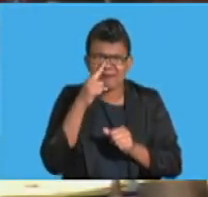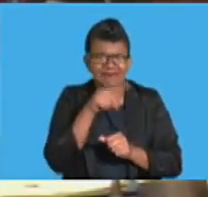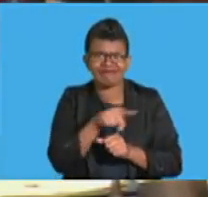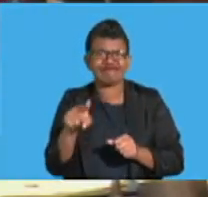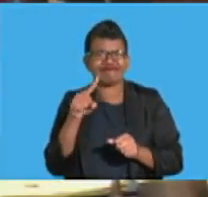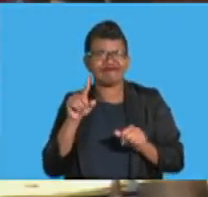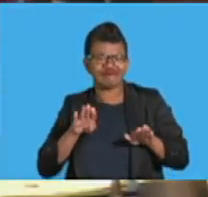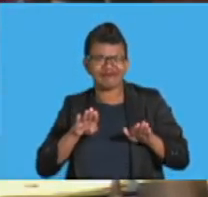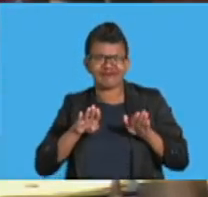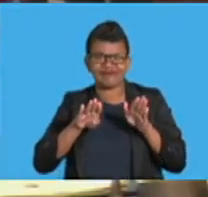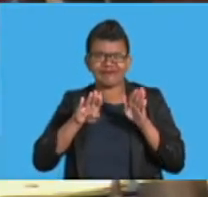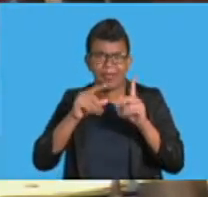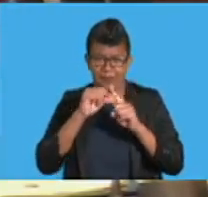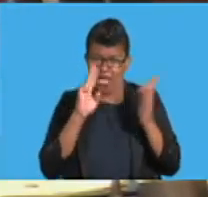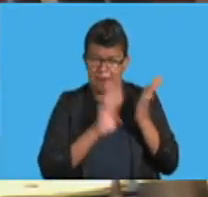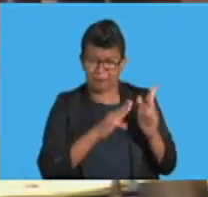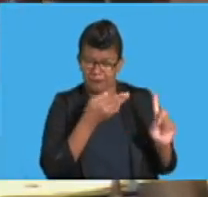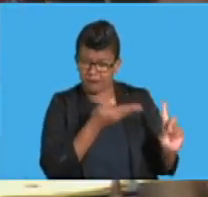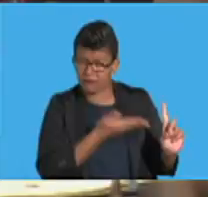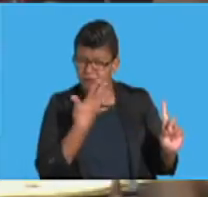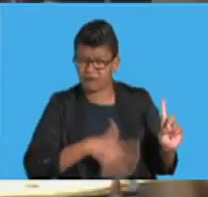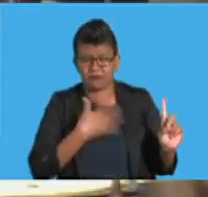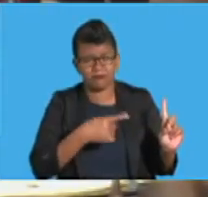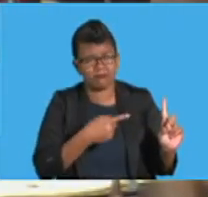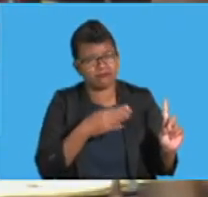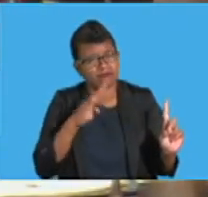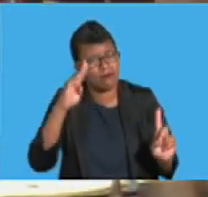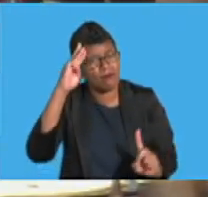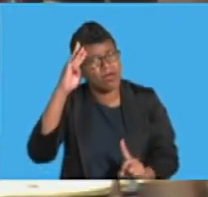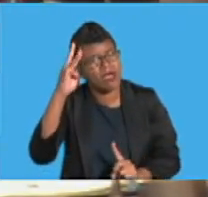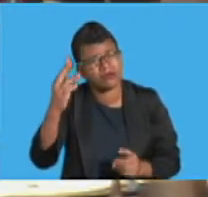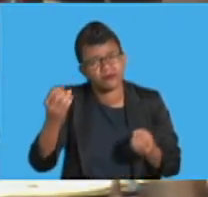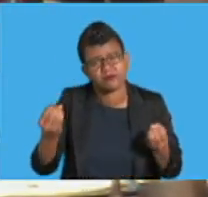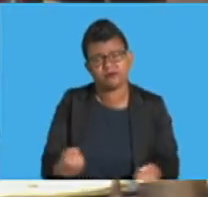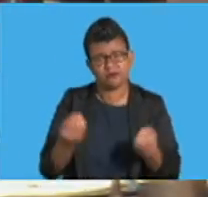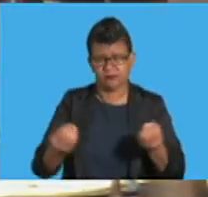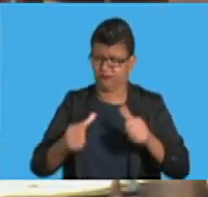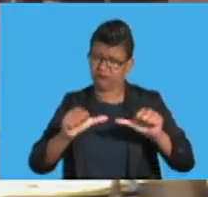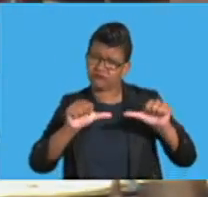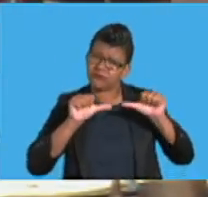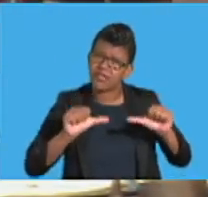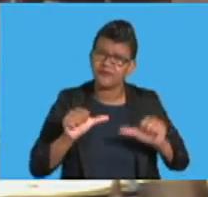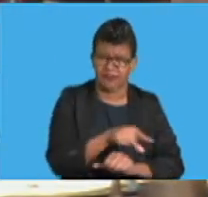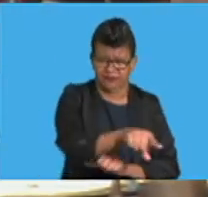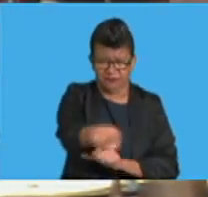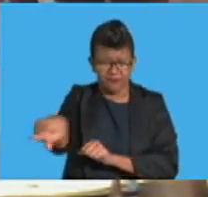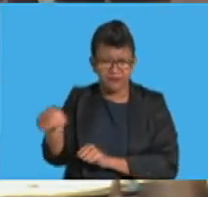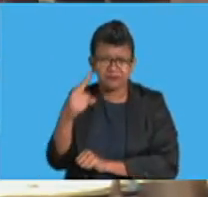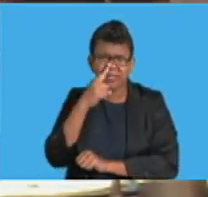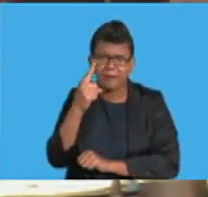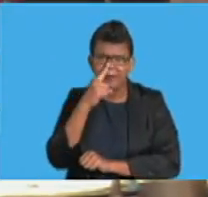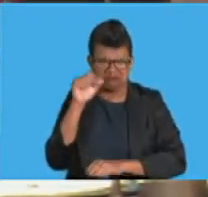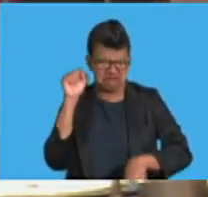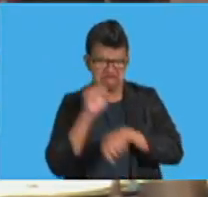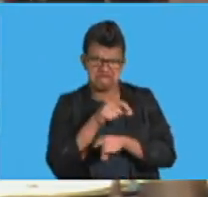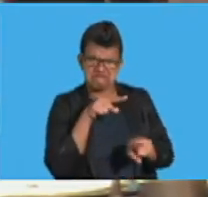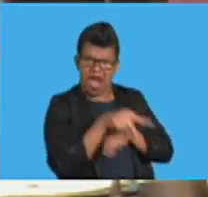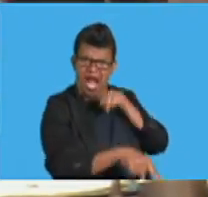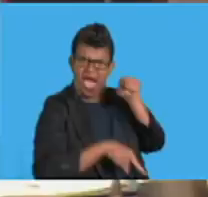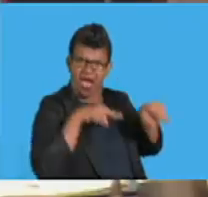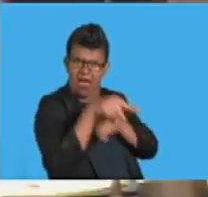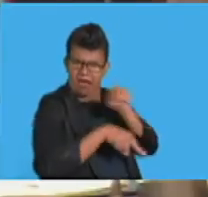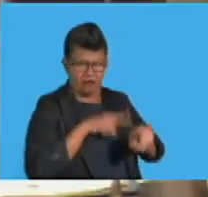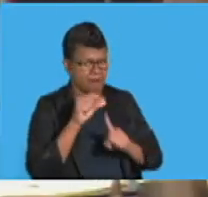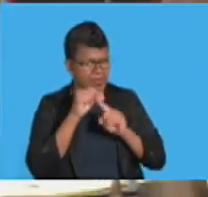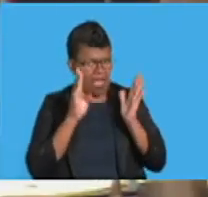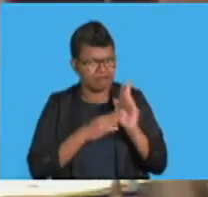has mastered so well, having courageously defended the rights of all his people equally, and laying the vision for a beautiful Fiji,